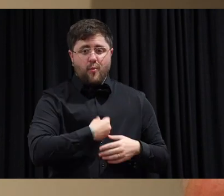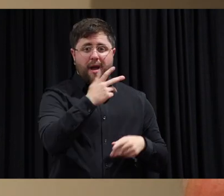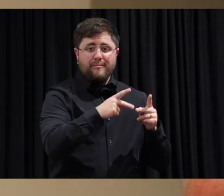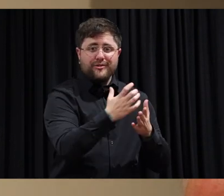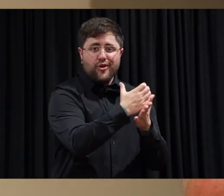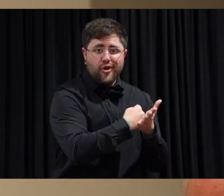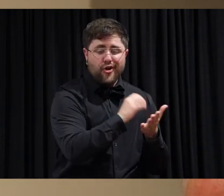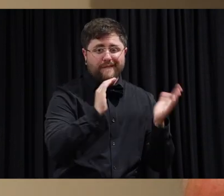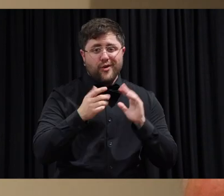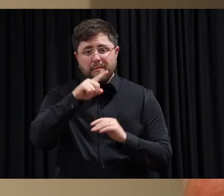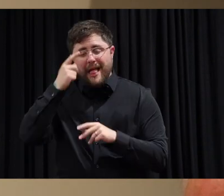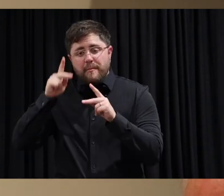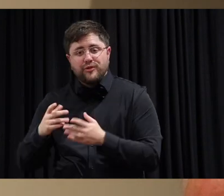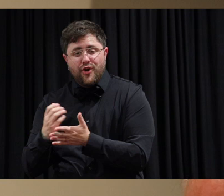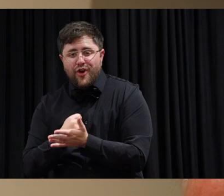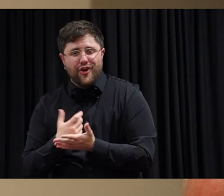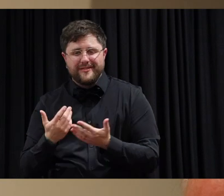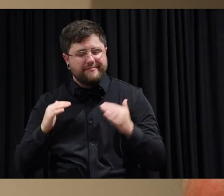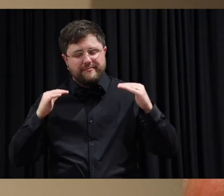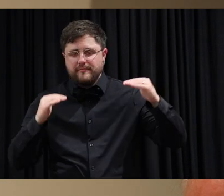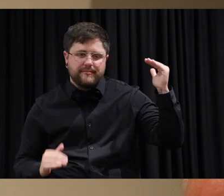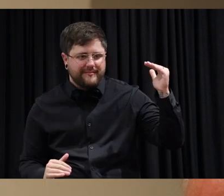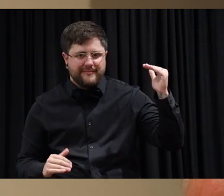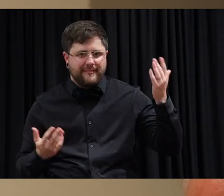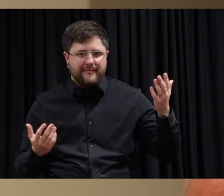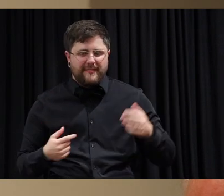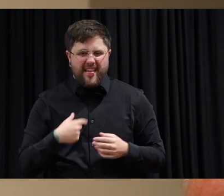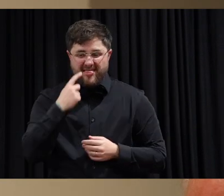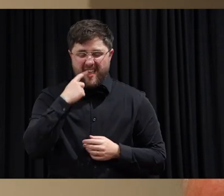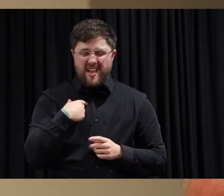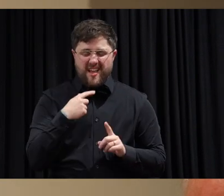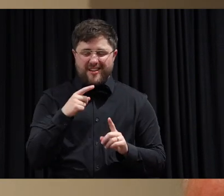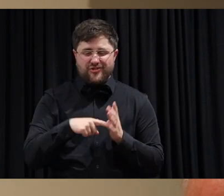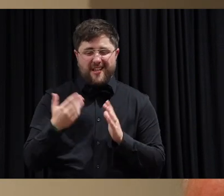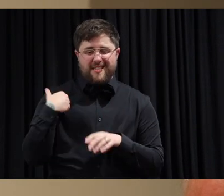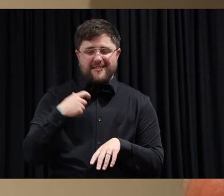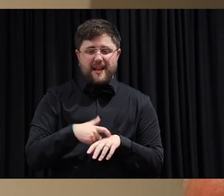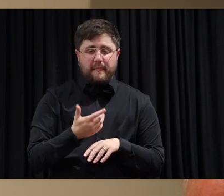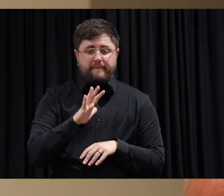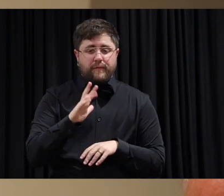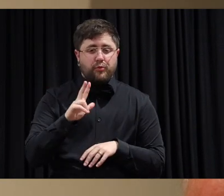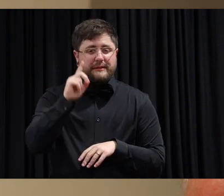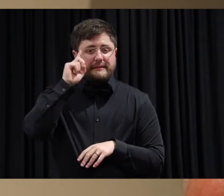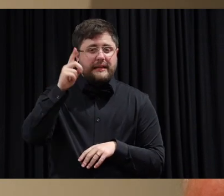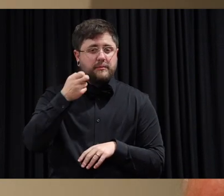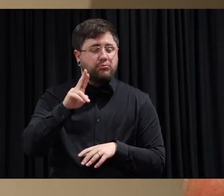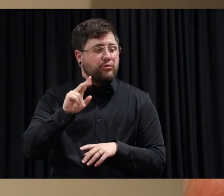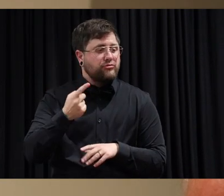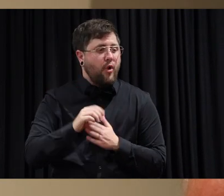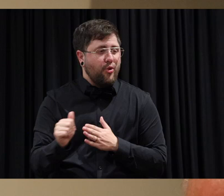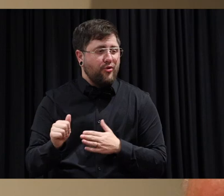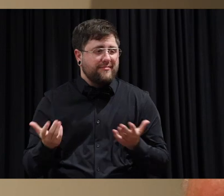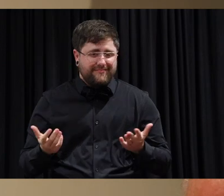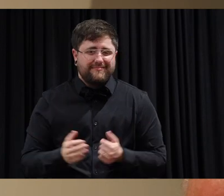United States versus a black person earns in the United States. I think the last number, I think, is 53 cents on the dollar, I think might be what it is.